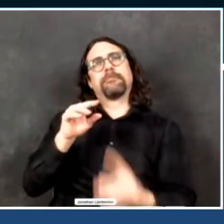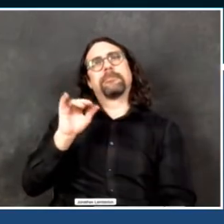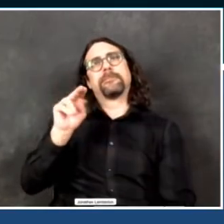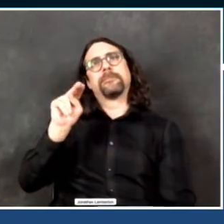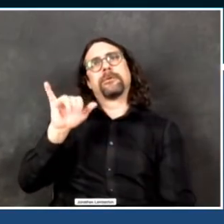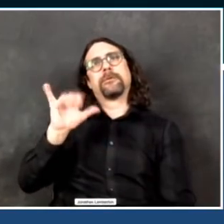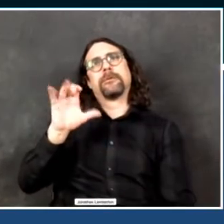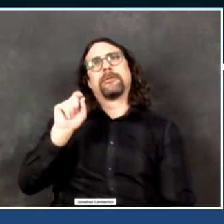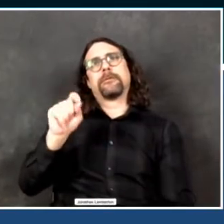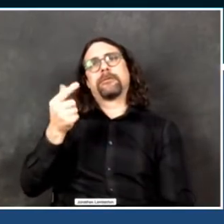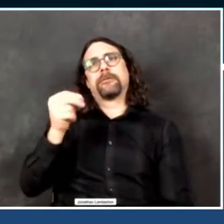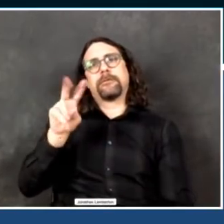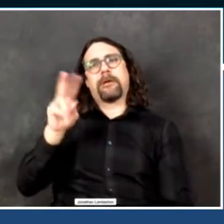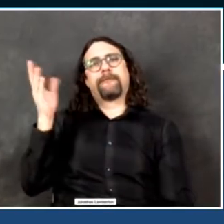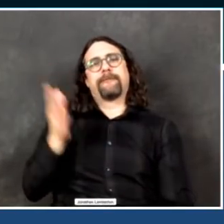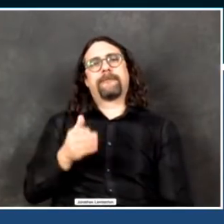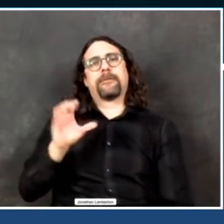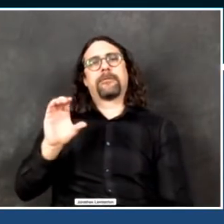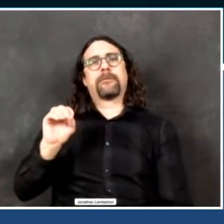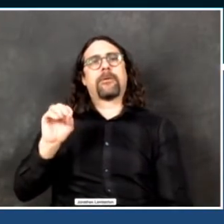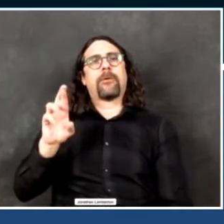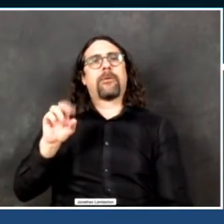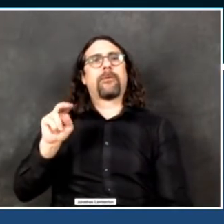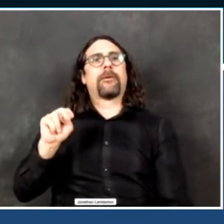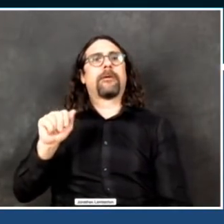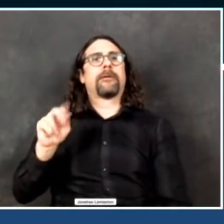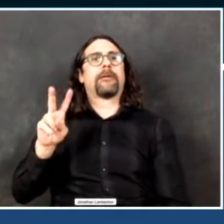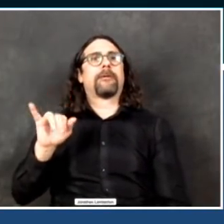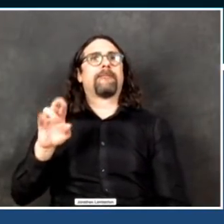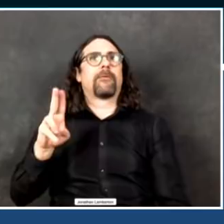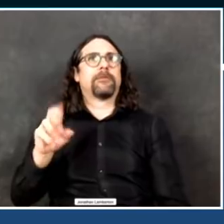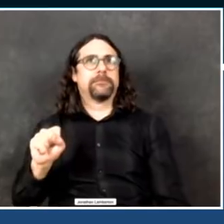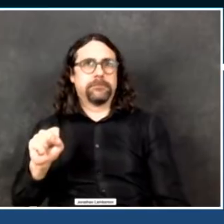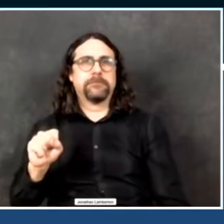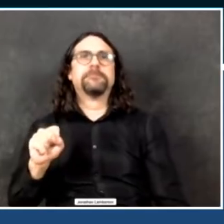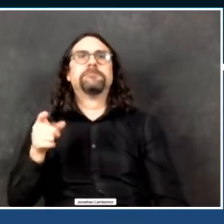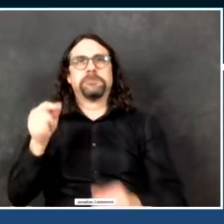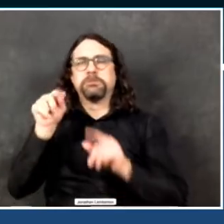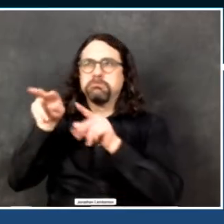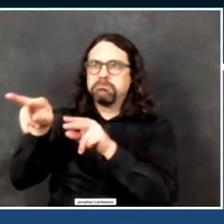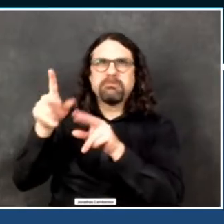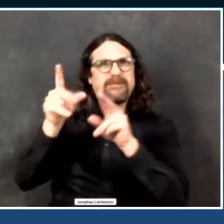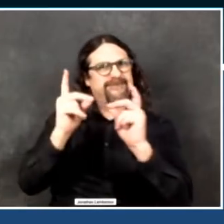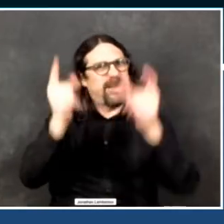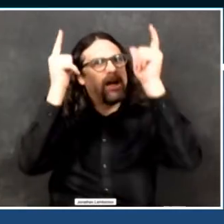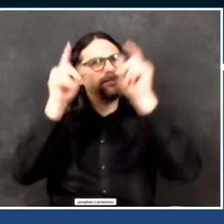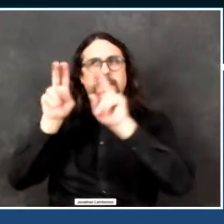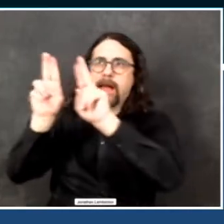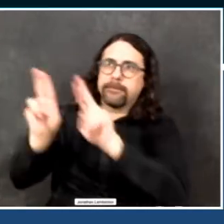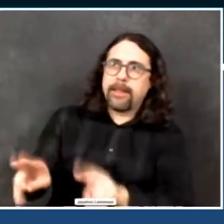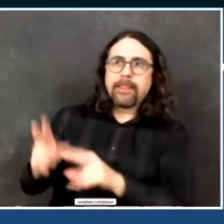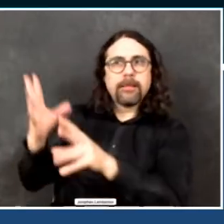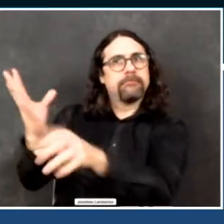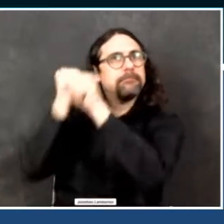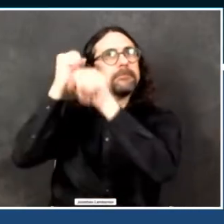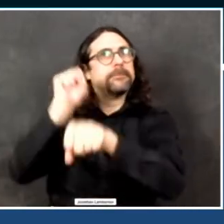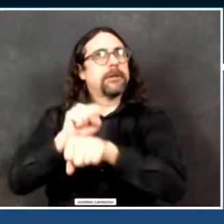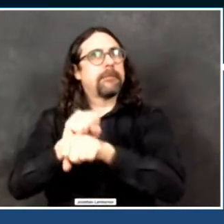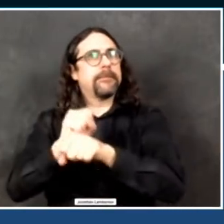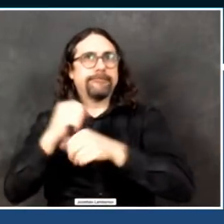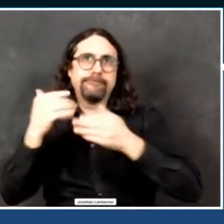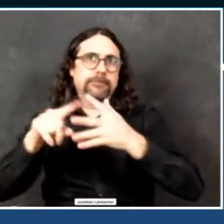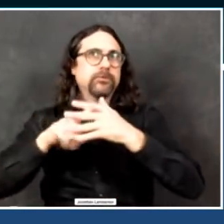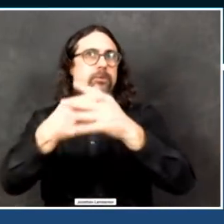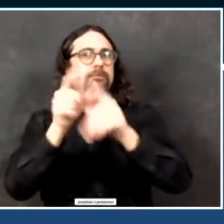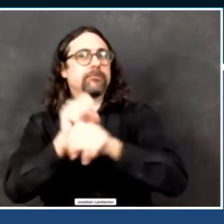trying to get new employment opportunities to New Yorkers, we will not let any New Yorker in this crisis